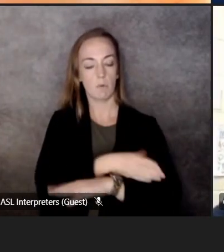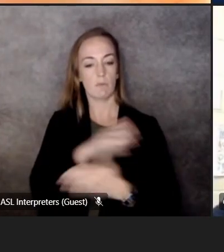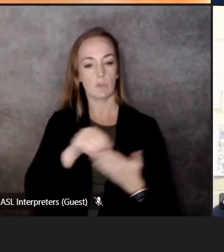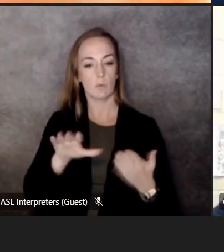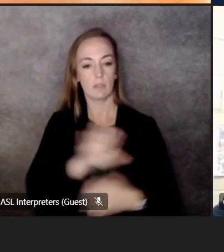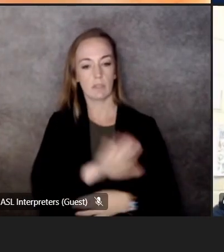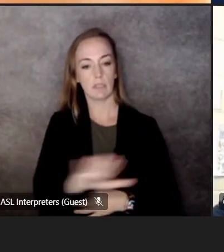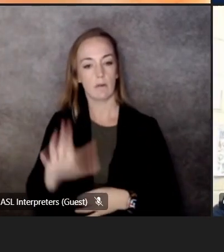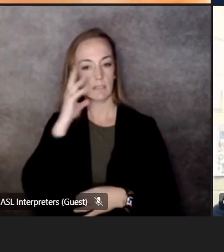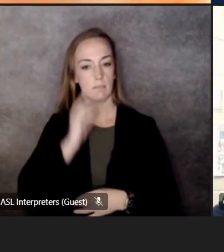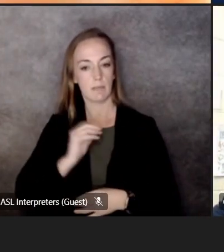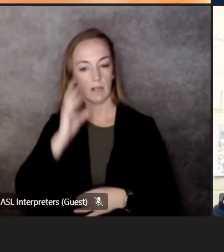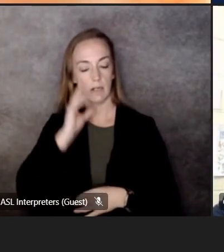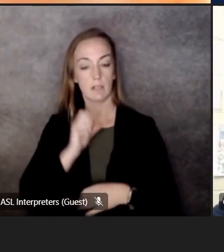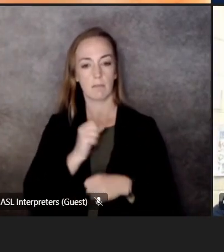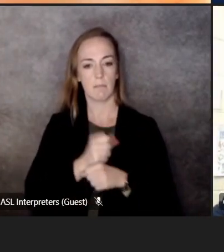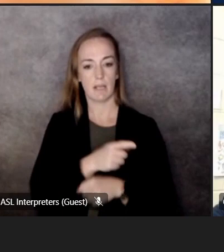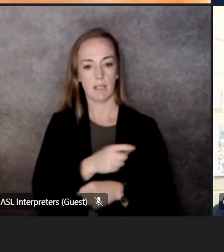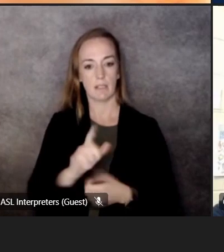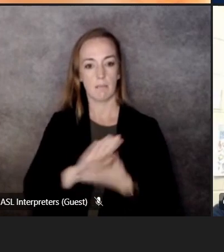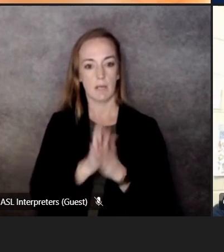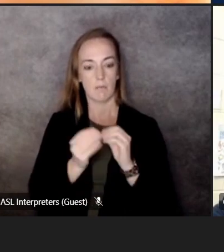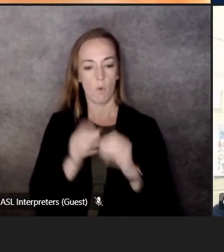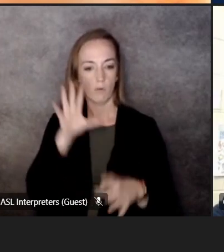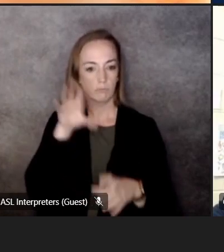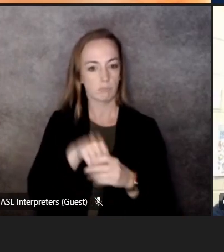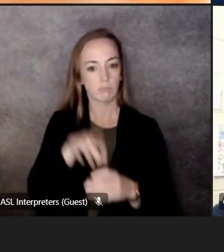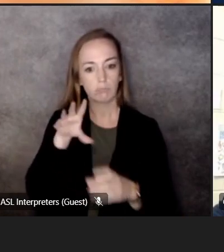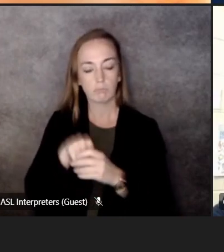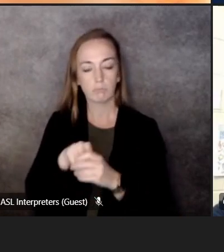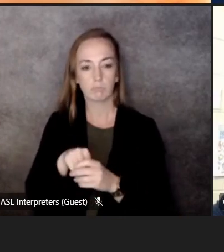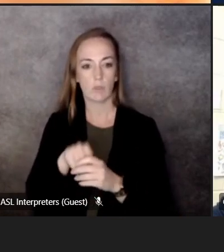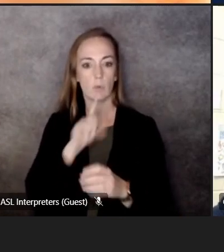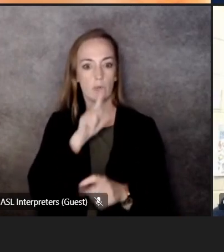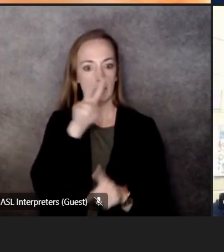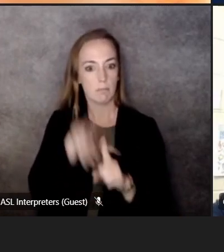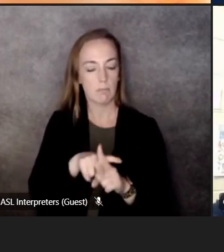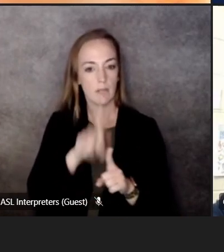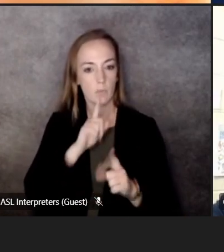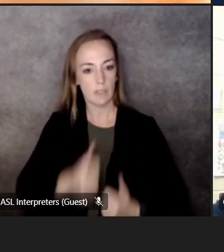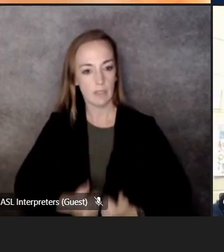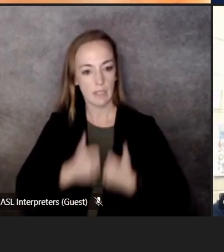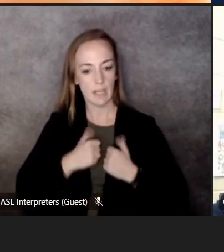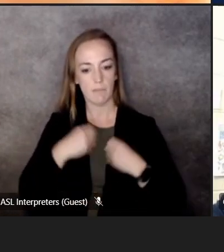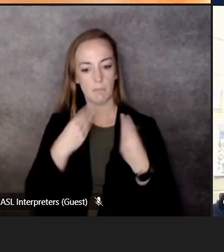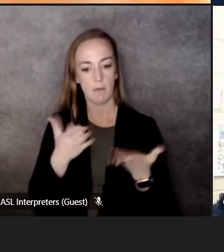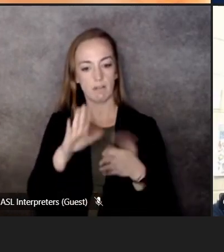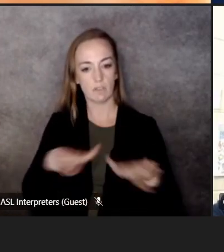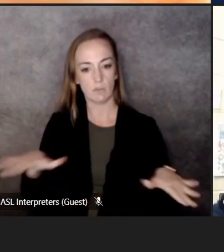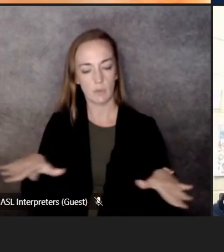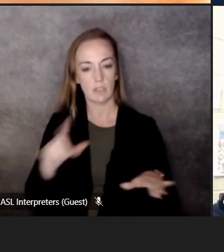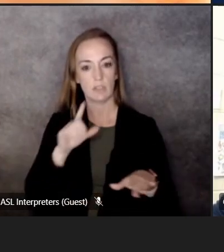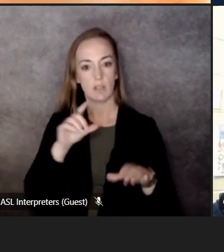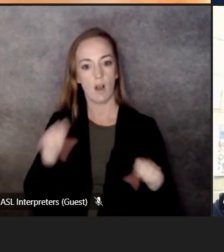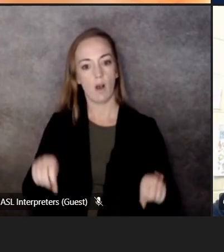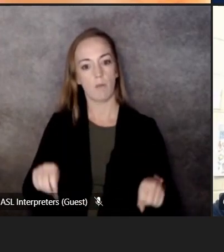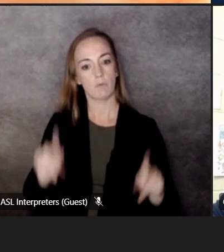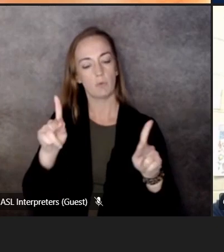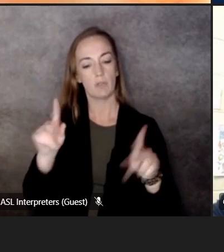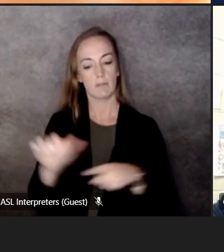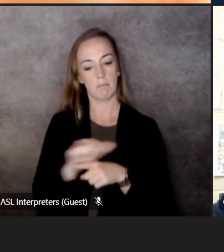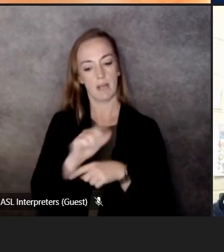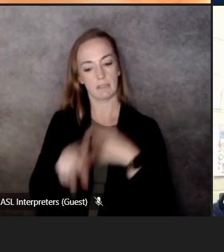make them more engaging, more relevant, and give kids the opportunity ready to practice the kinds of skills that they need to